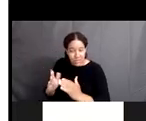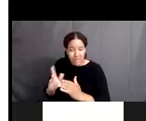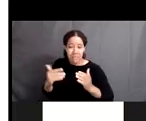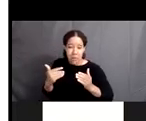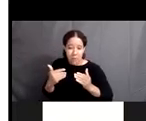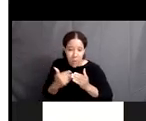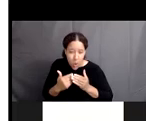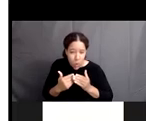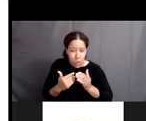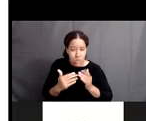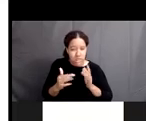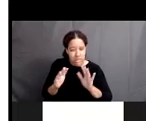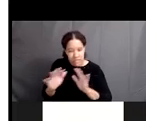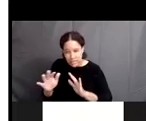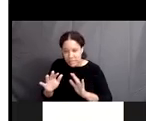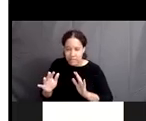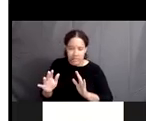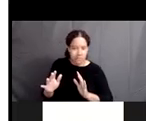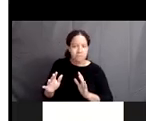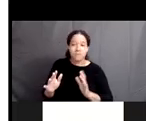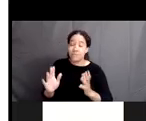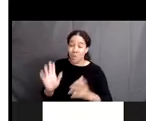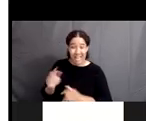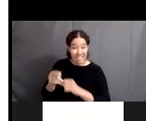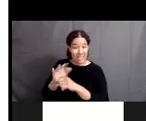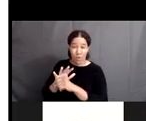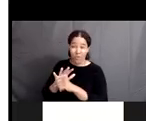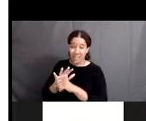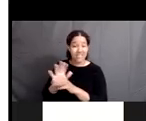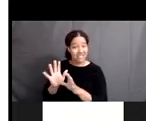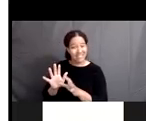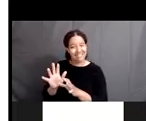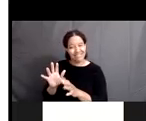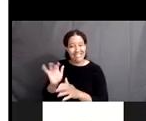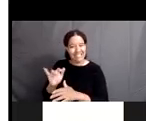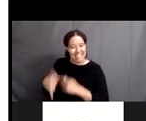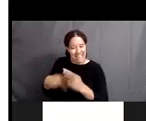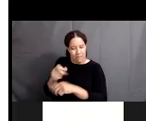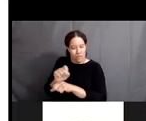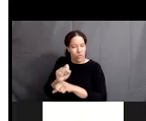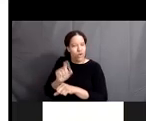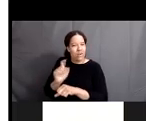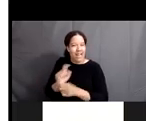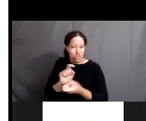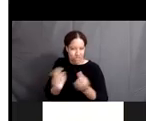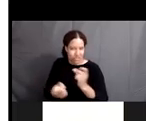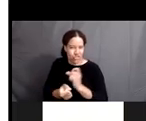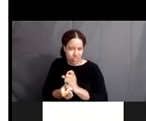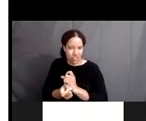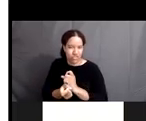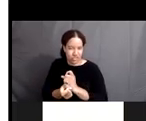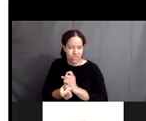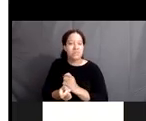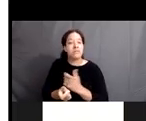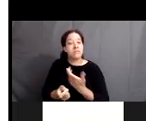doing, maybe home and community-based services. Well, the nature of that work needed to shift a bit for some folks. And then for other